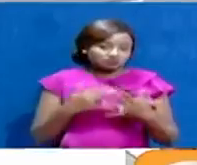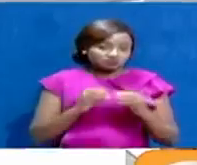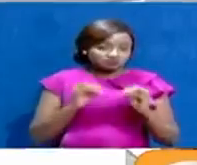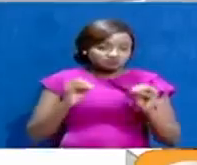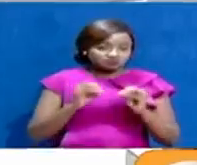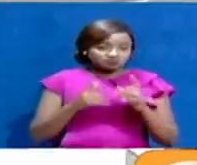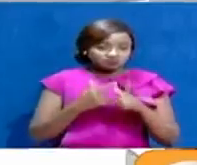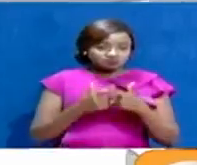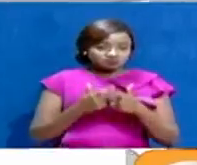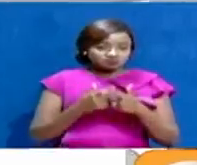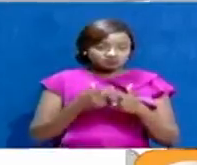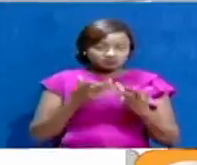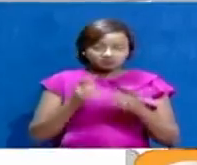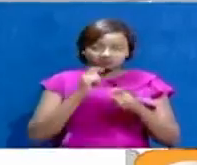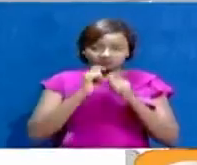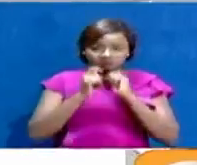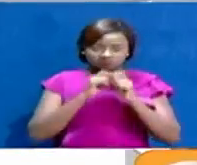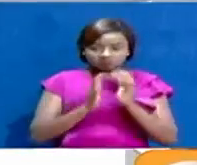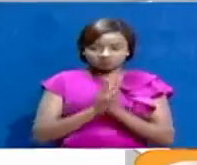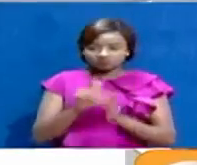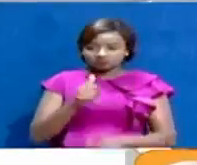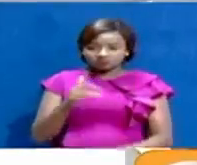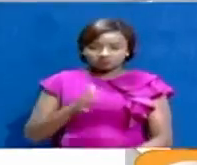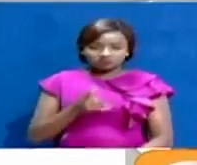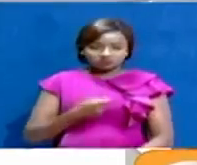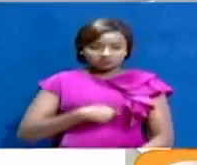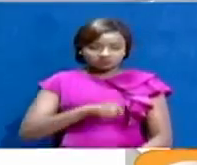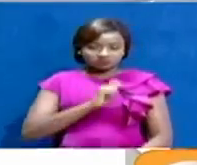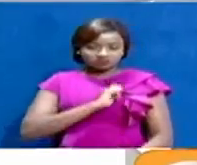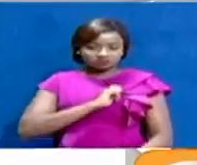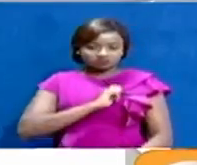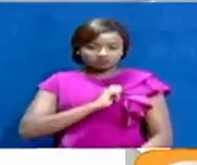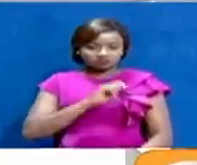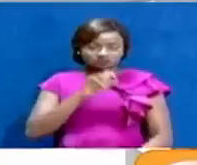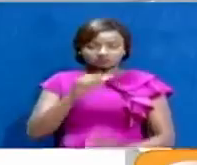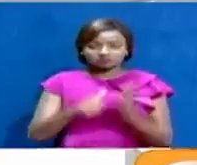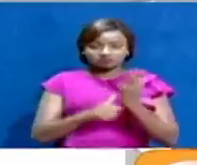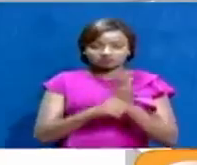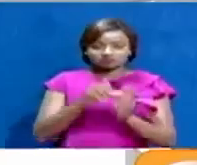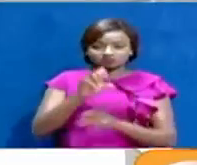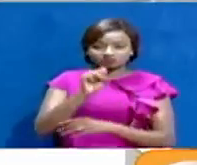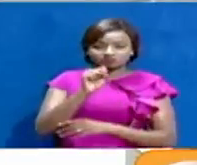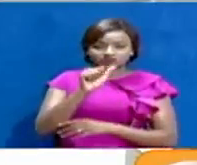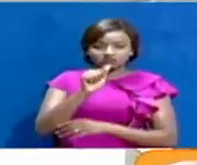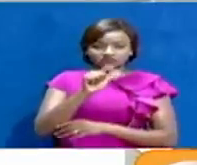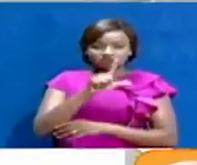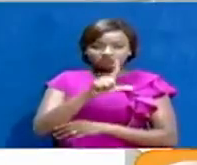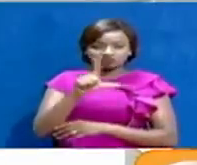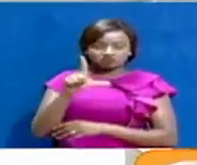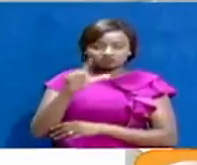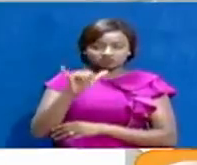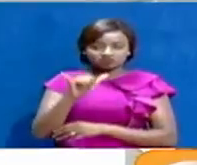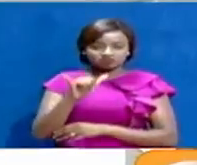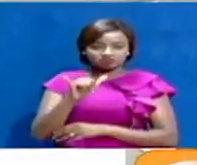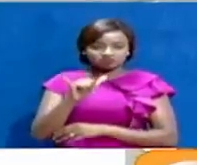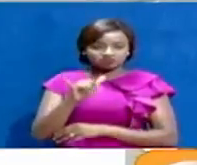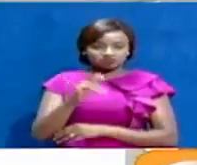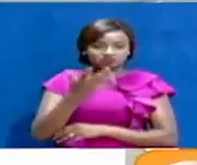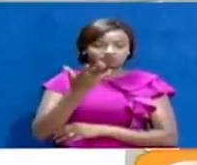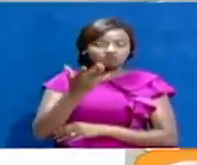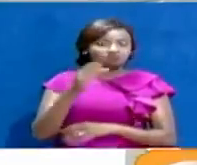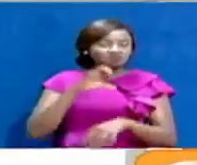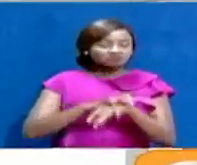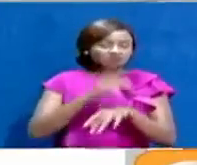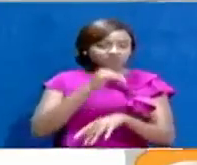as I cross over to Ibiza in Spain. Dr. Sally Kuria, good to see you as always. First of all, have you been vaccinated out there in